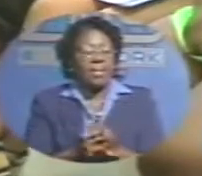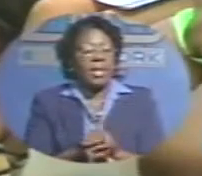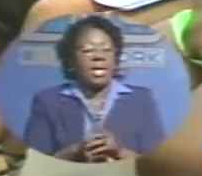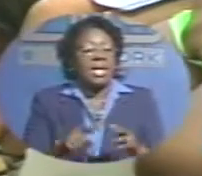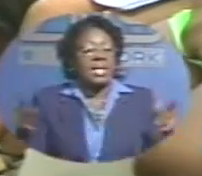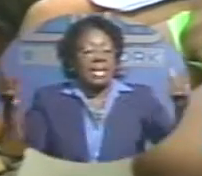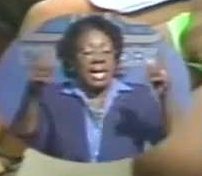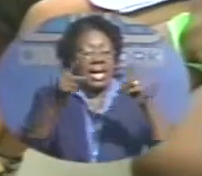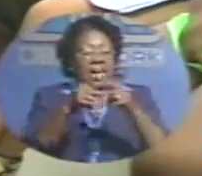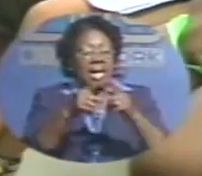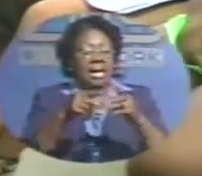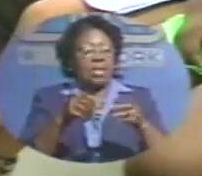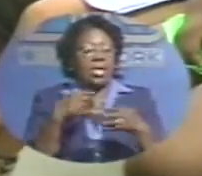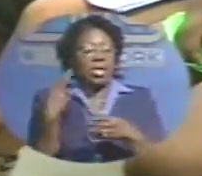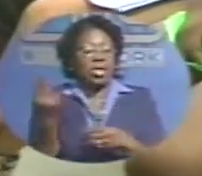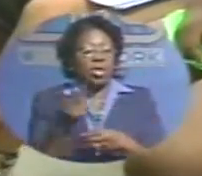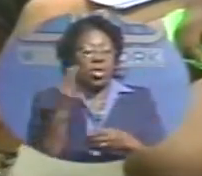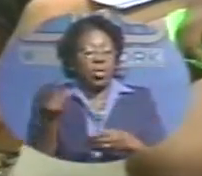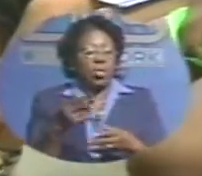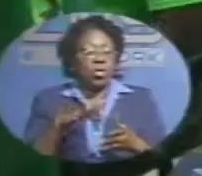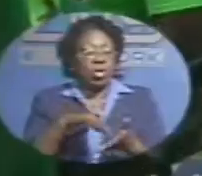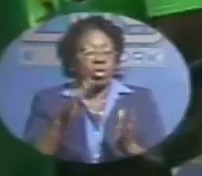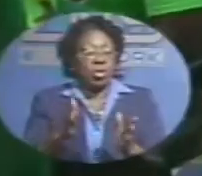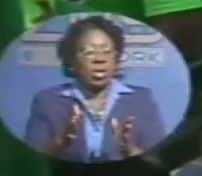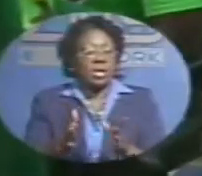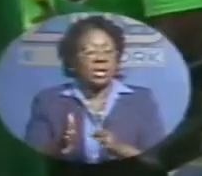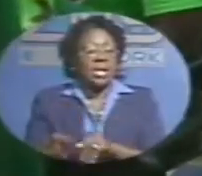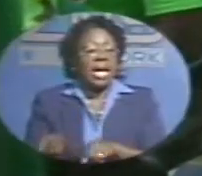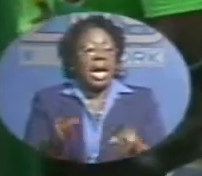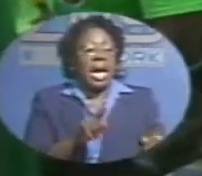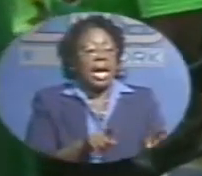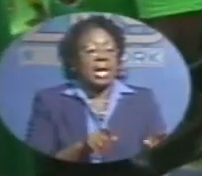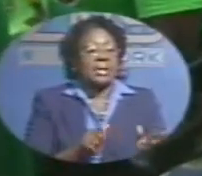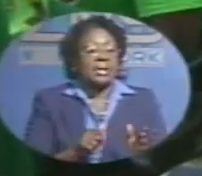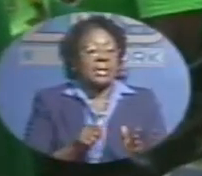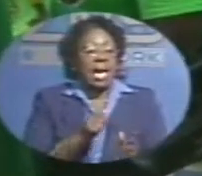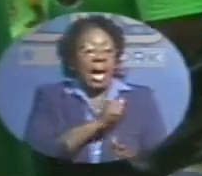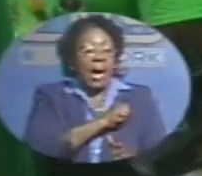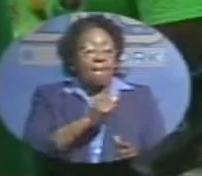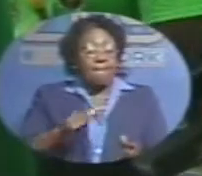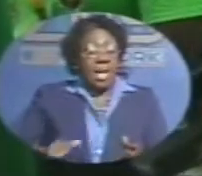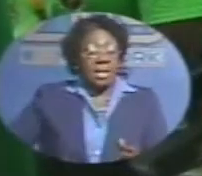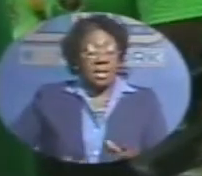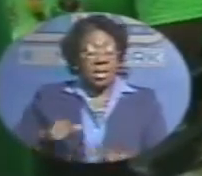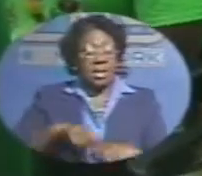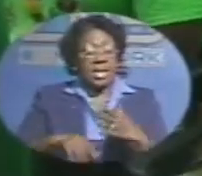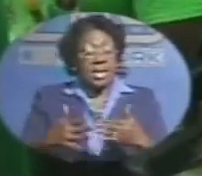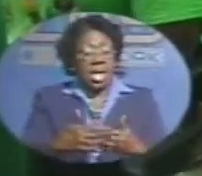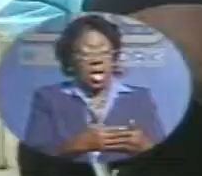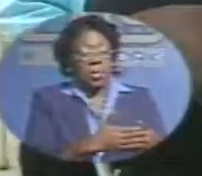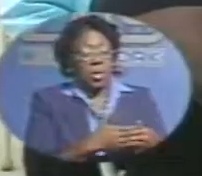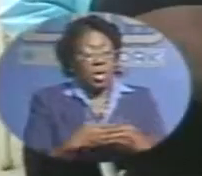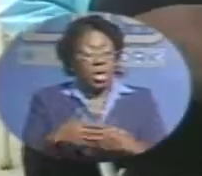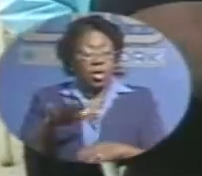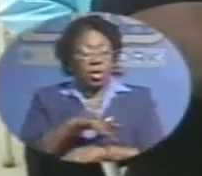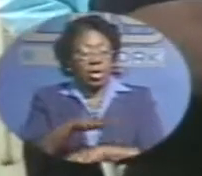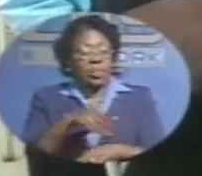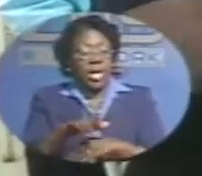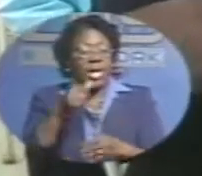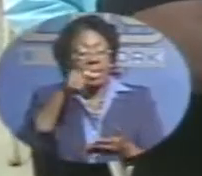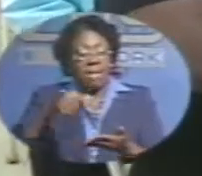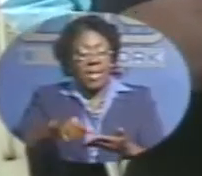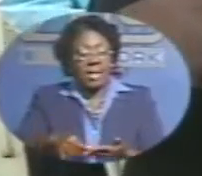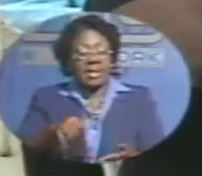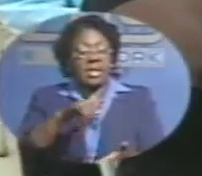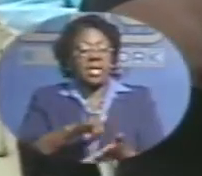use outstanding students as ambassadors within their local communities to spread the message that drugs and crime